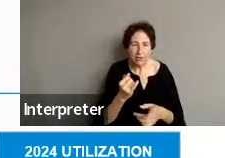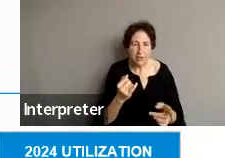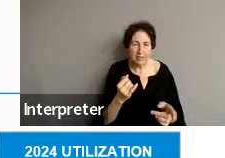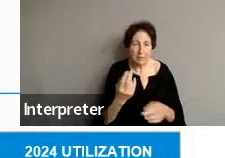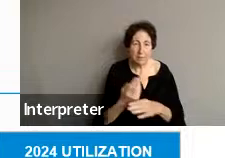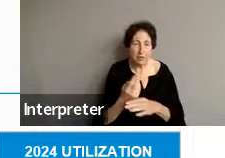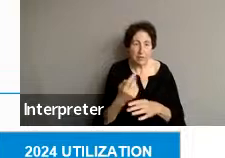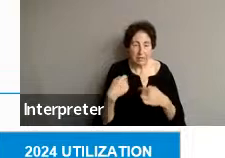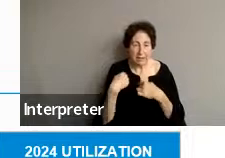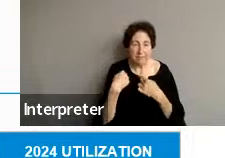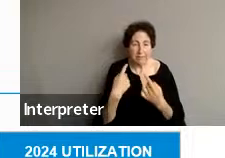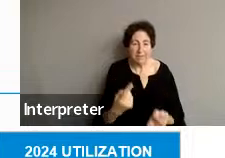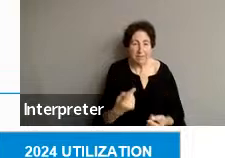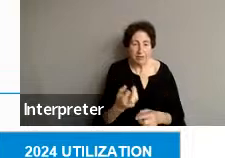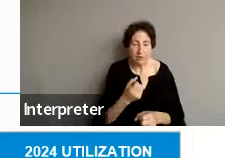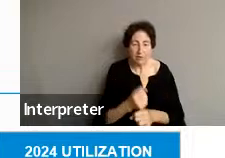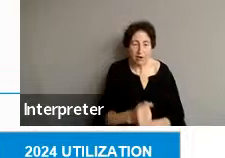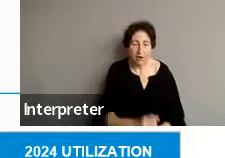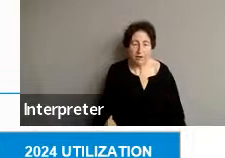far.